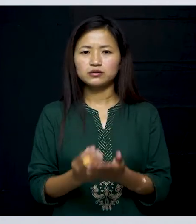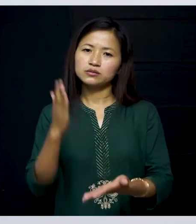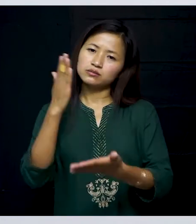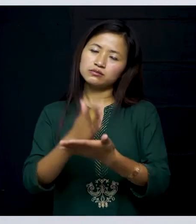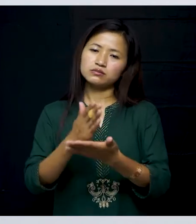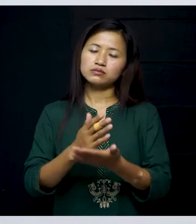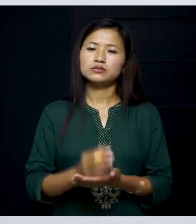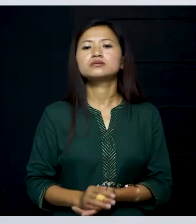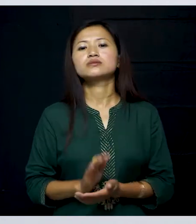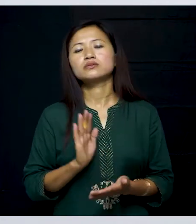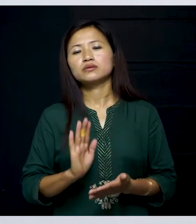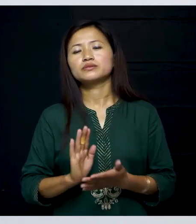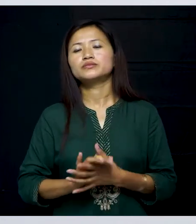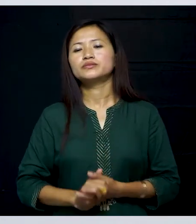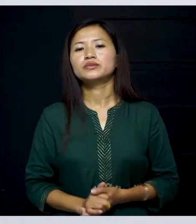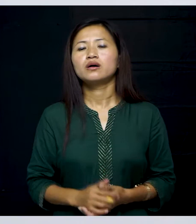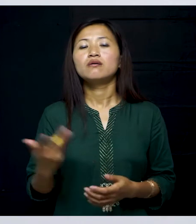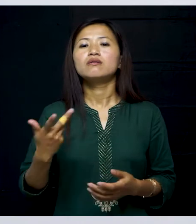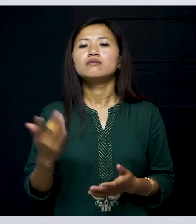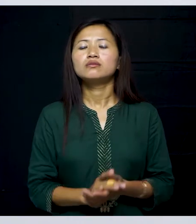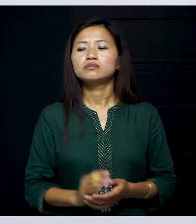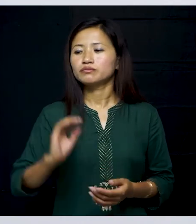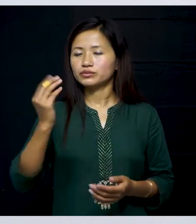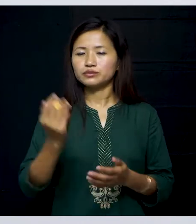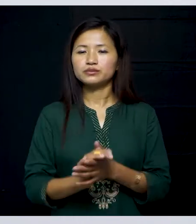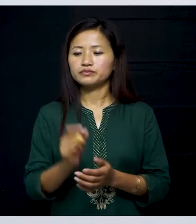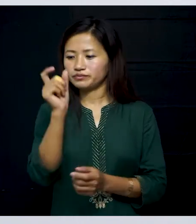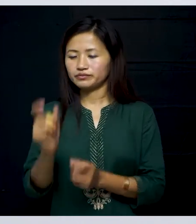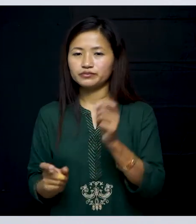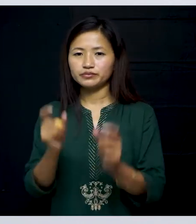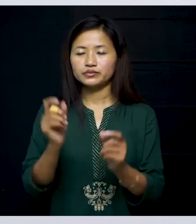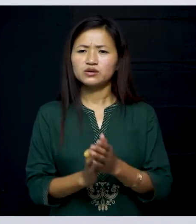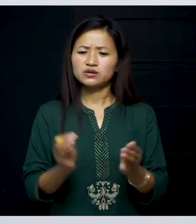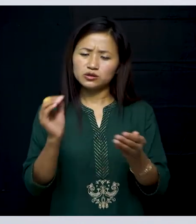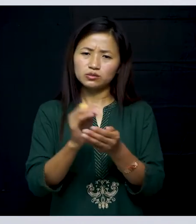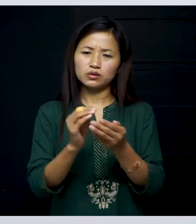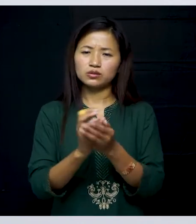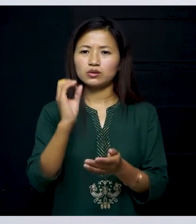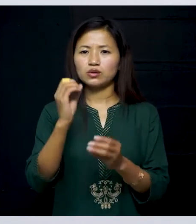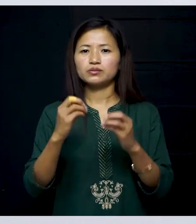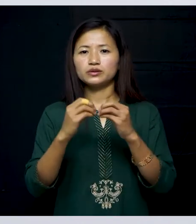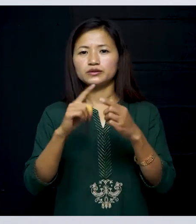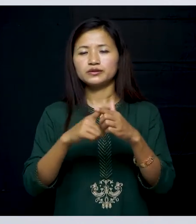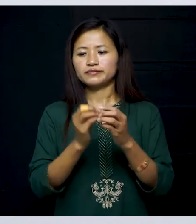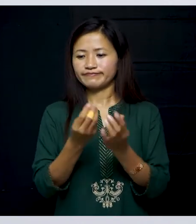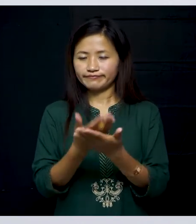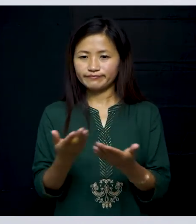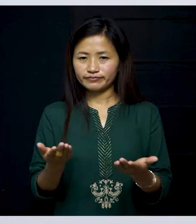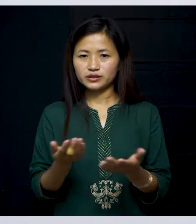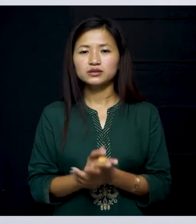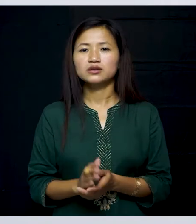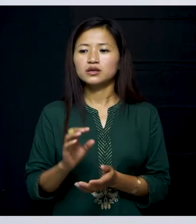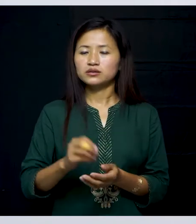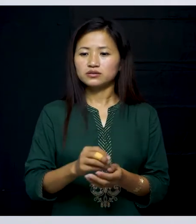stopped. Okay, how do we do that? Sometimes people wrap, if there is a small object burning and you want to put it off before it